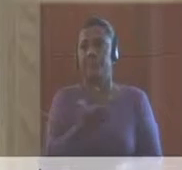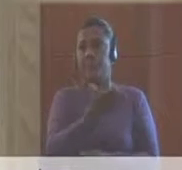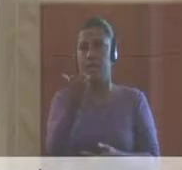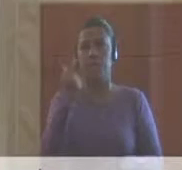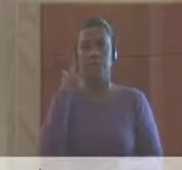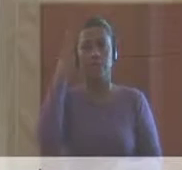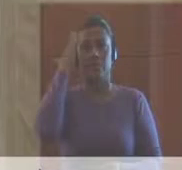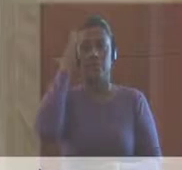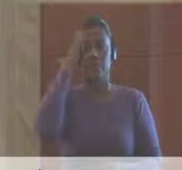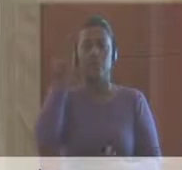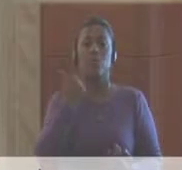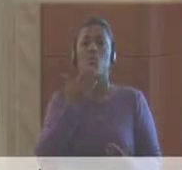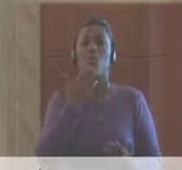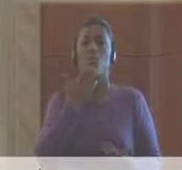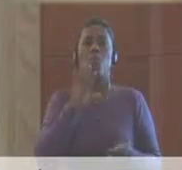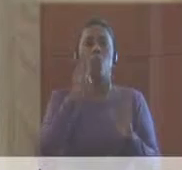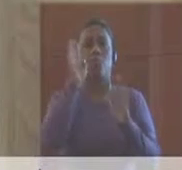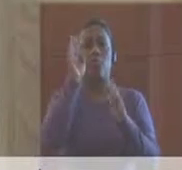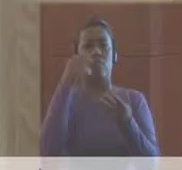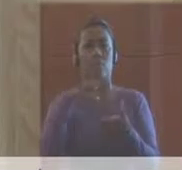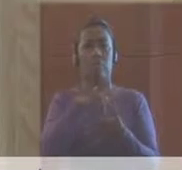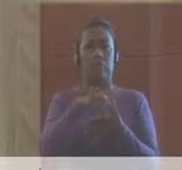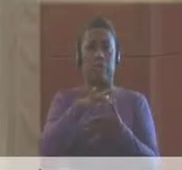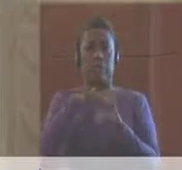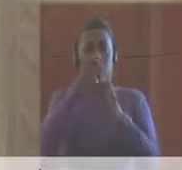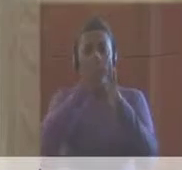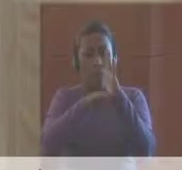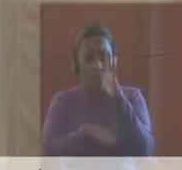talked so much about here, which is risk reduction,